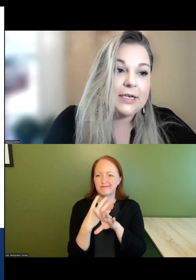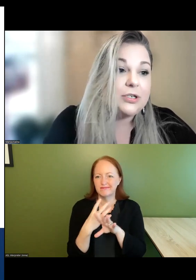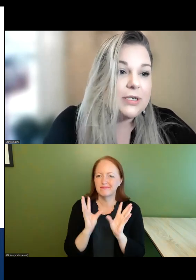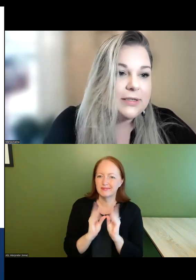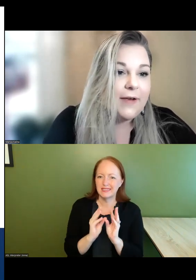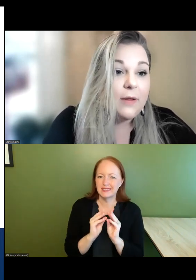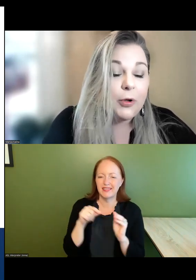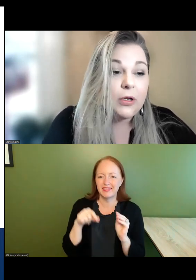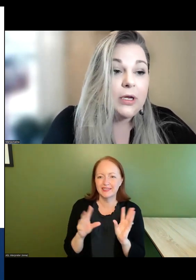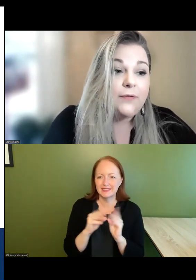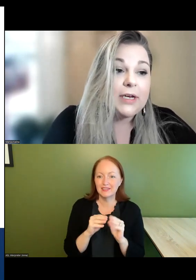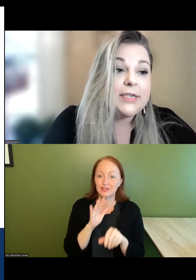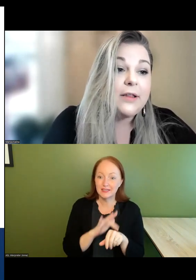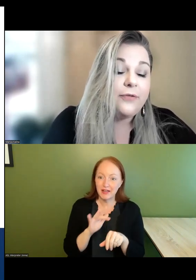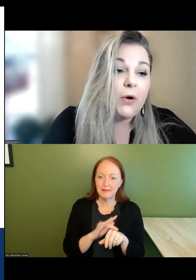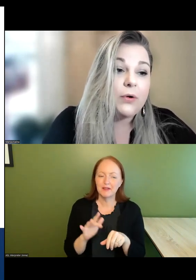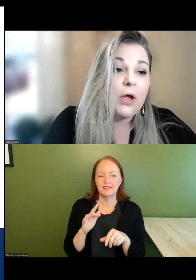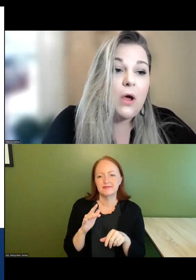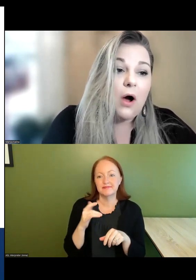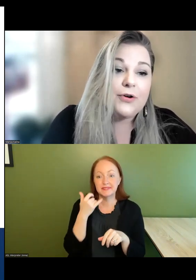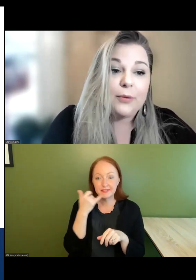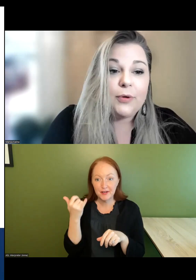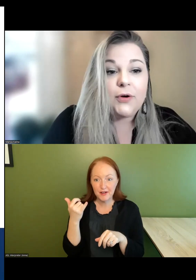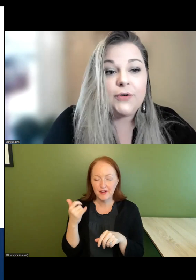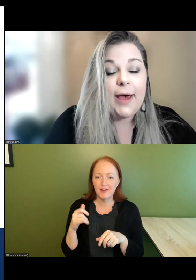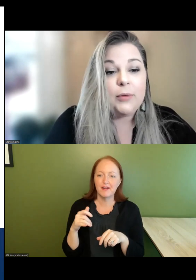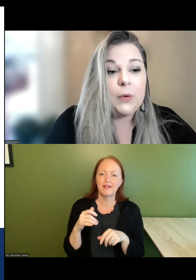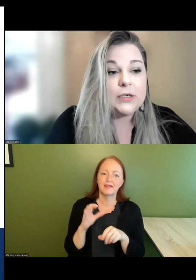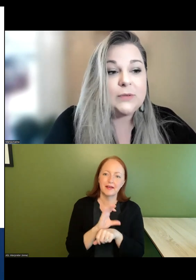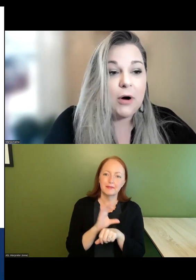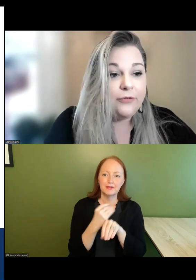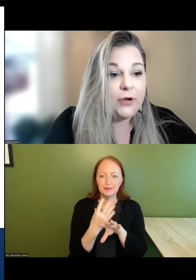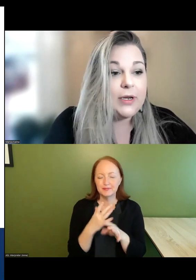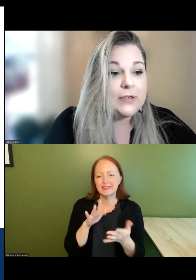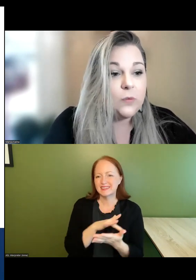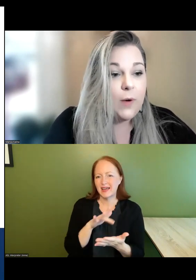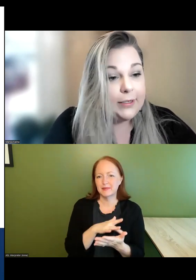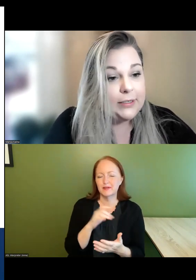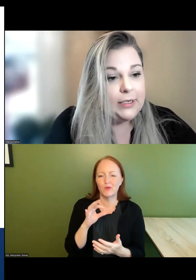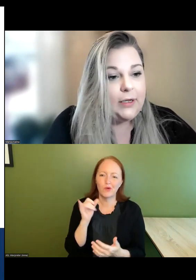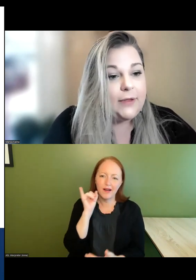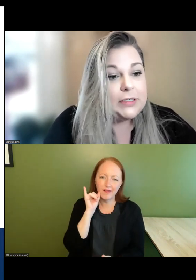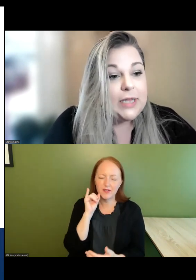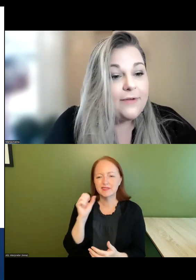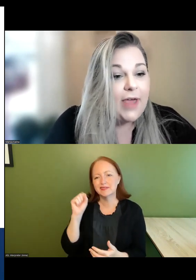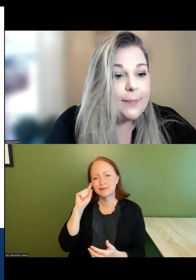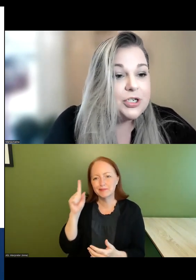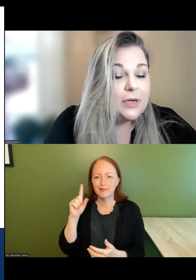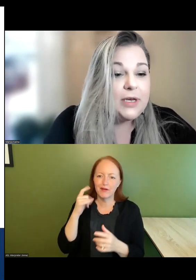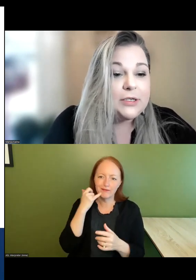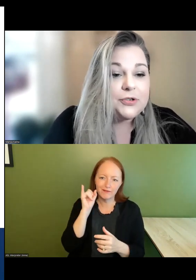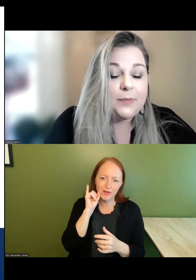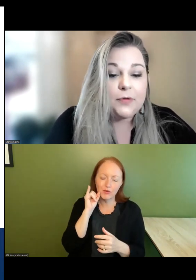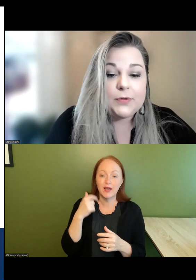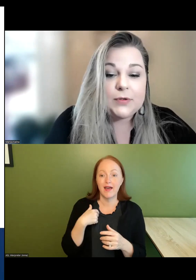this session is available via telephone, on your computer, tablet, or smartphone as well. There's live